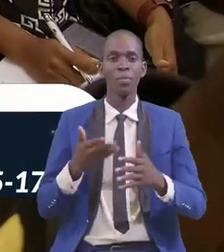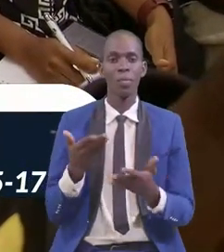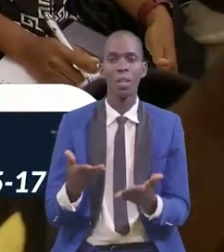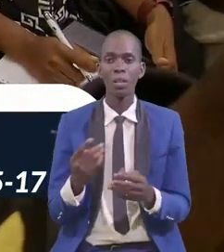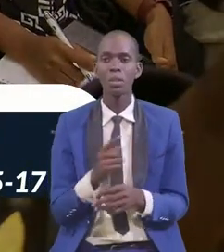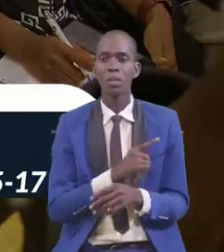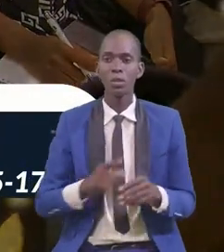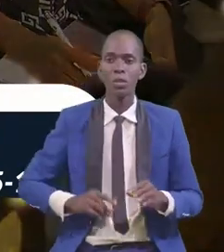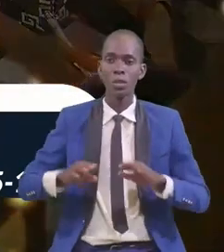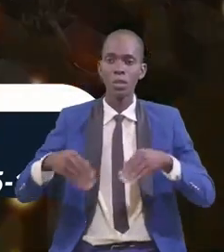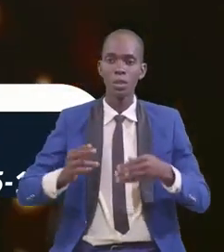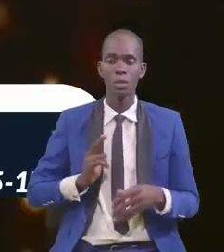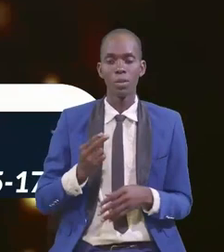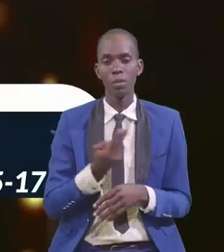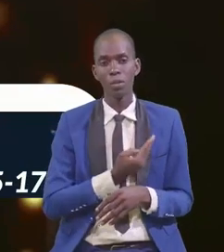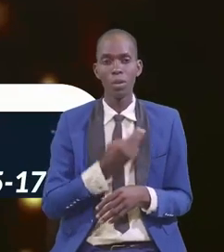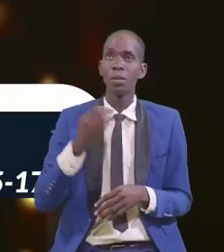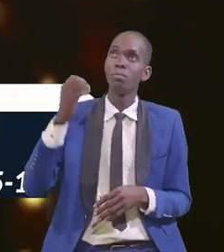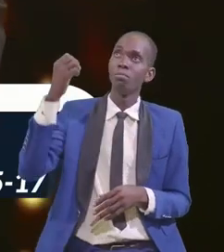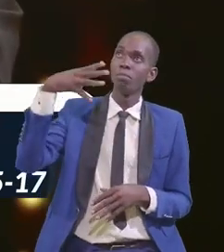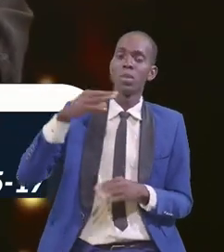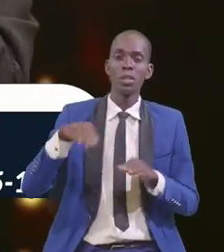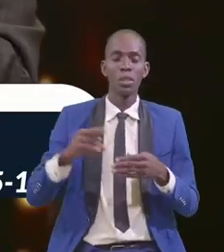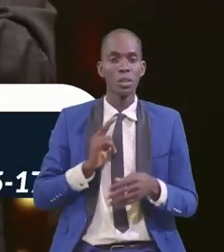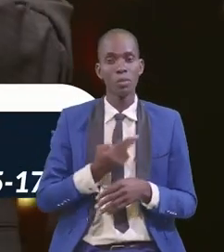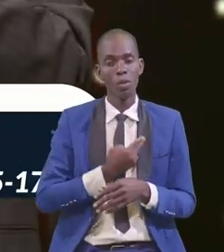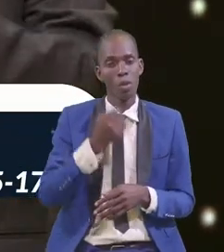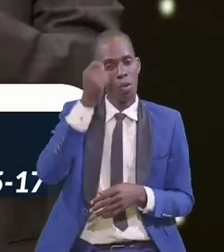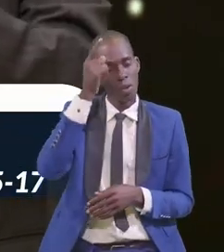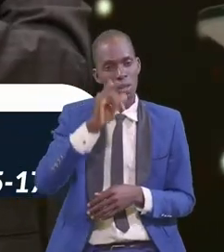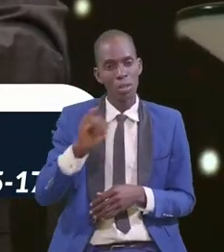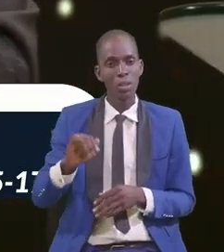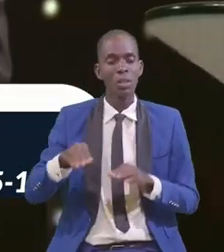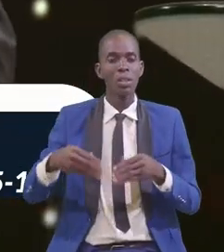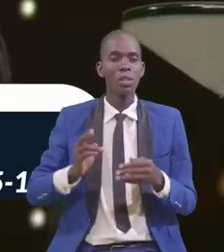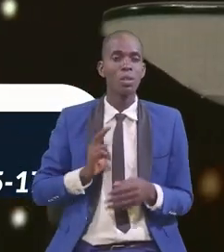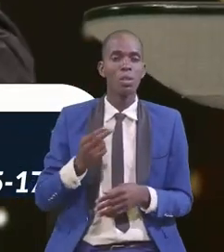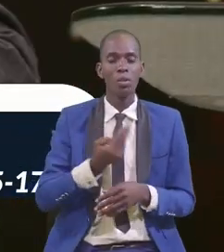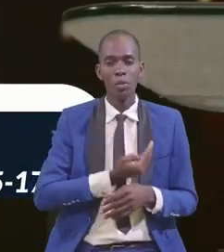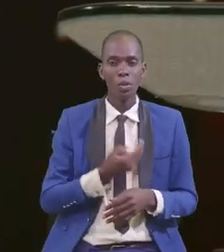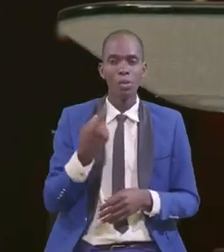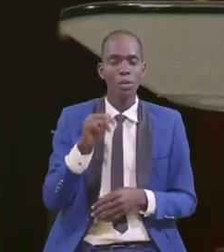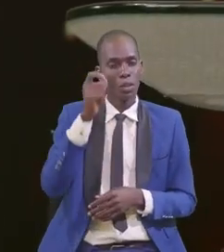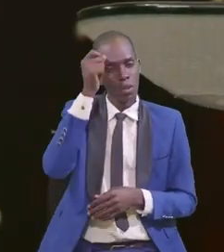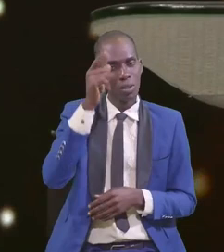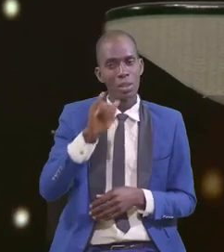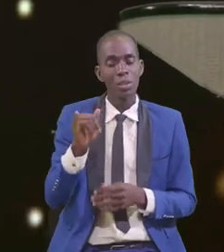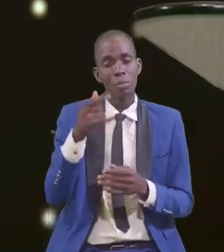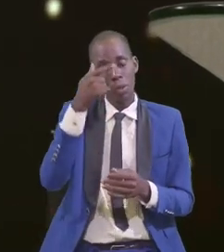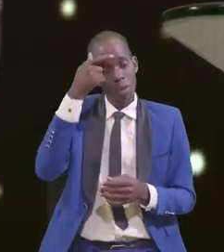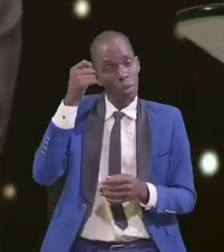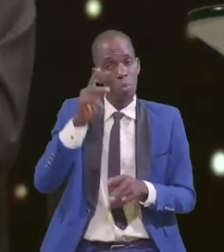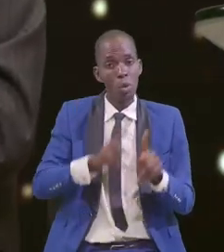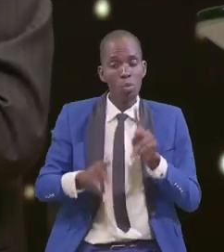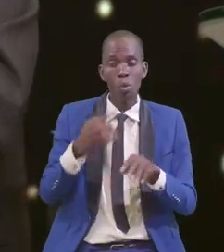gives us light. He gives us understanding. He gives us enlightenment. Because the people who don't have